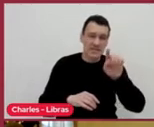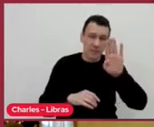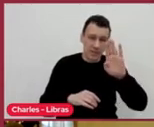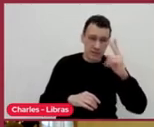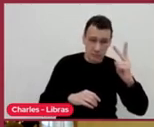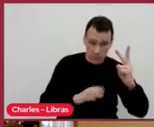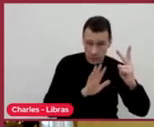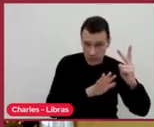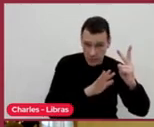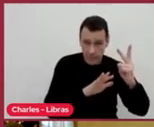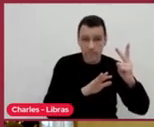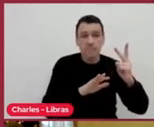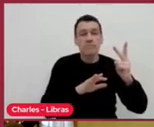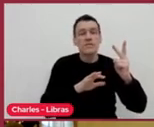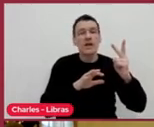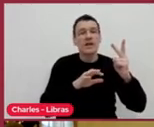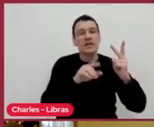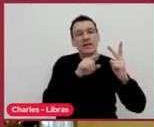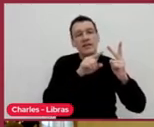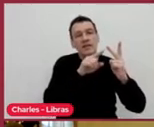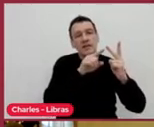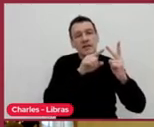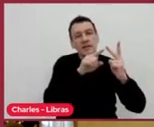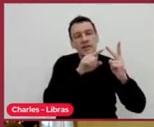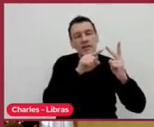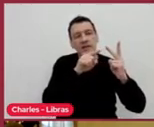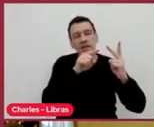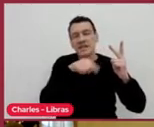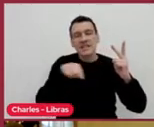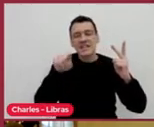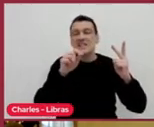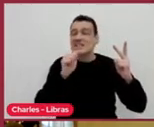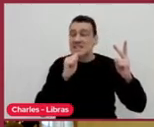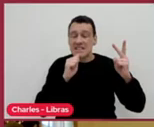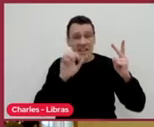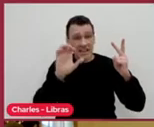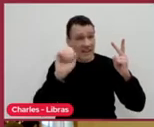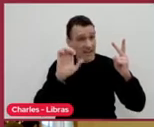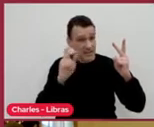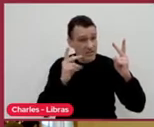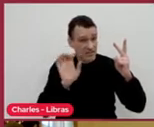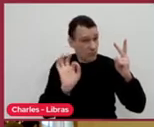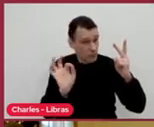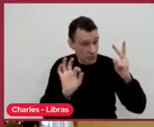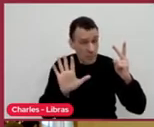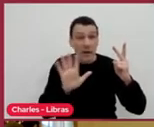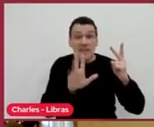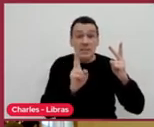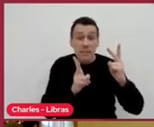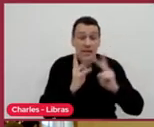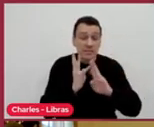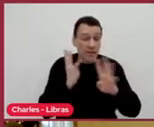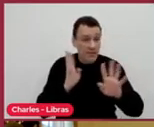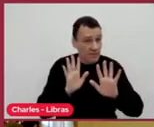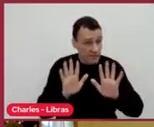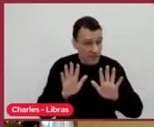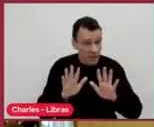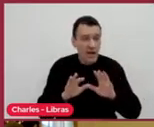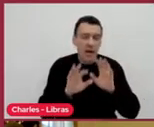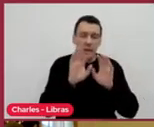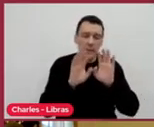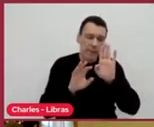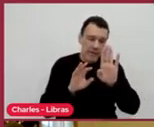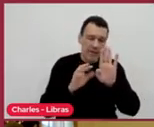that's where things become interesting, because even without entity caching, if I am doing the same query, B equals 2